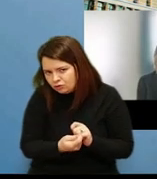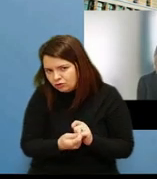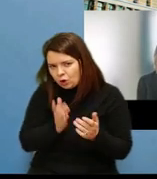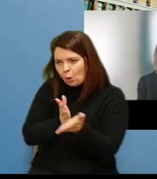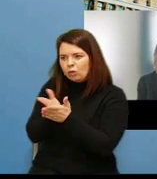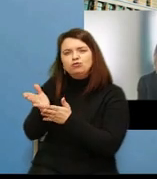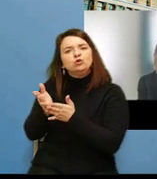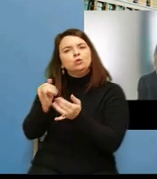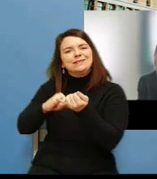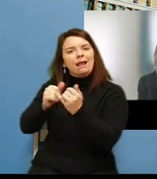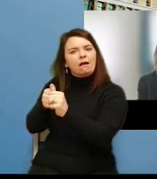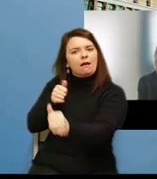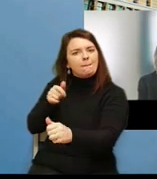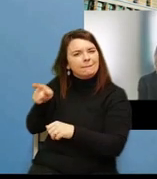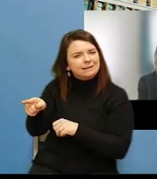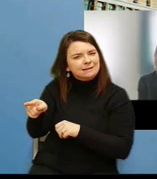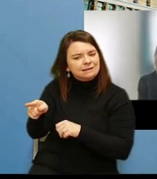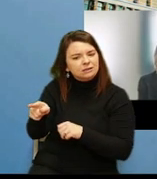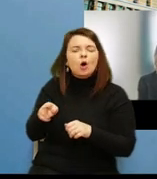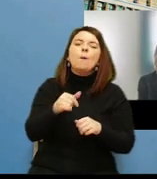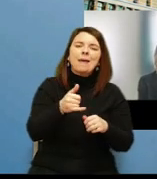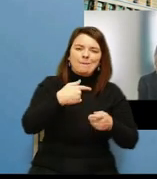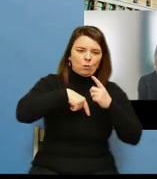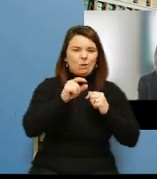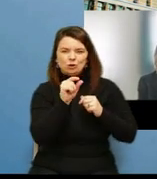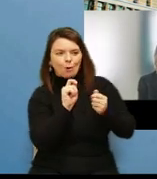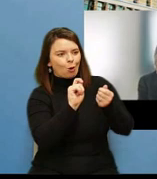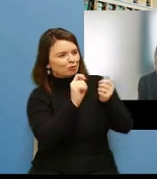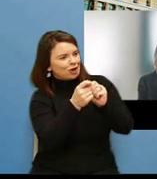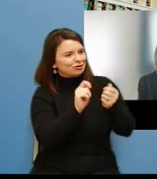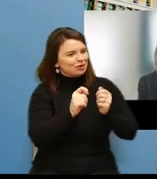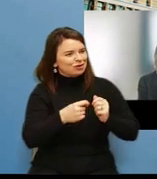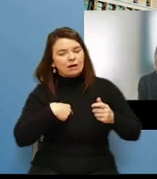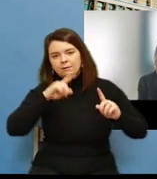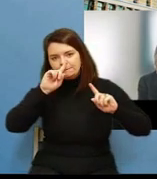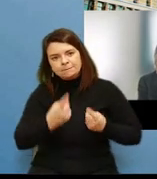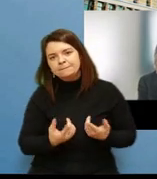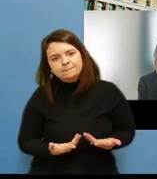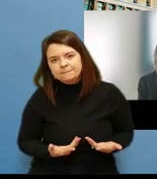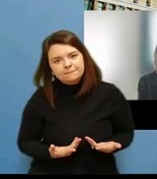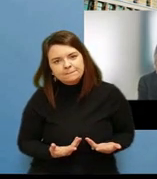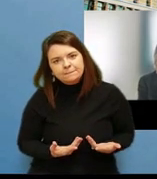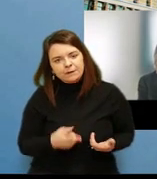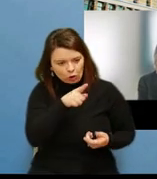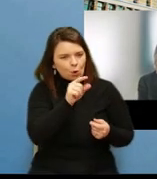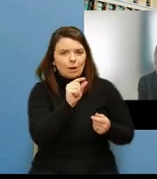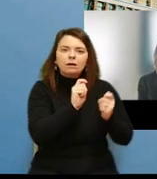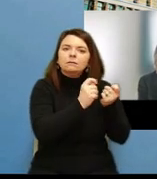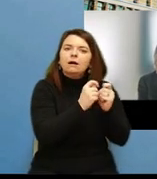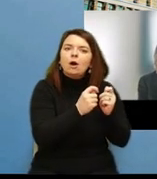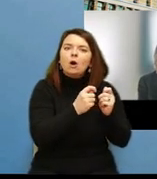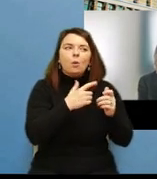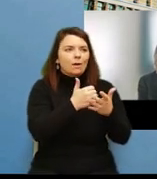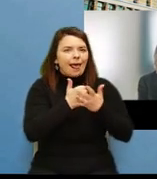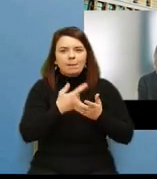that website without going through Silicon to do it. So we can't make those little intuitive changes that we might do, which would have helped actually